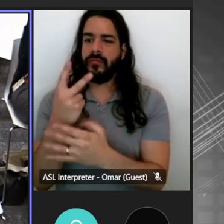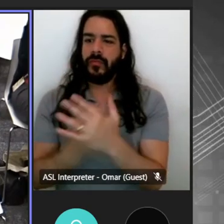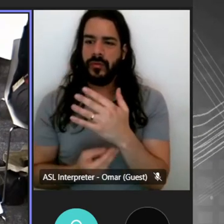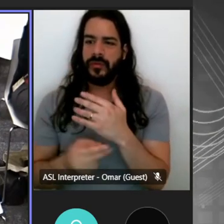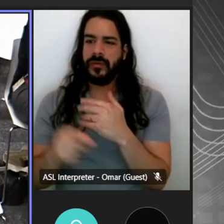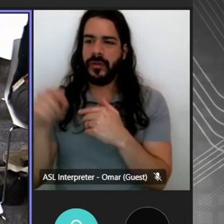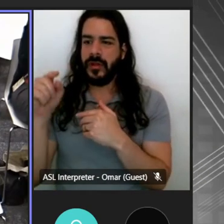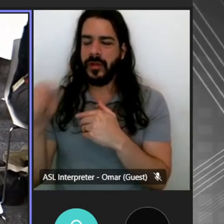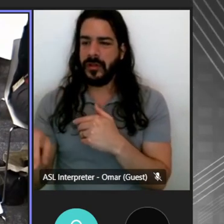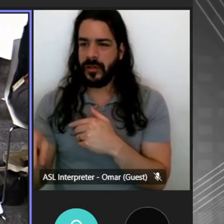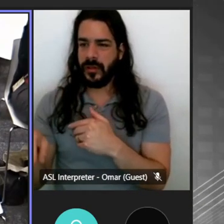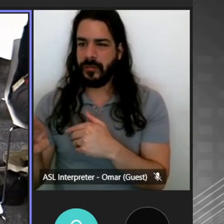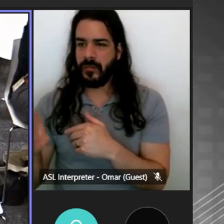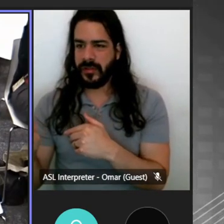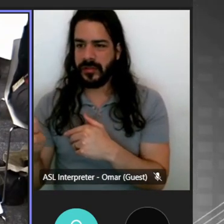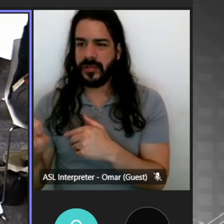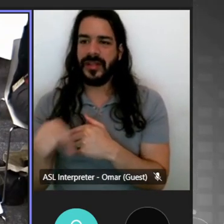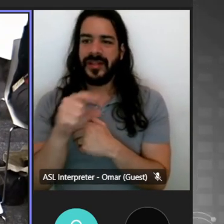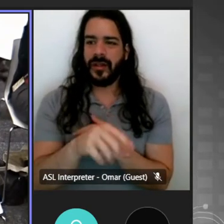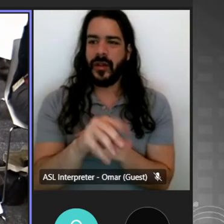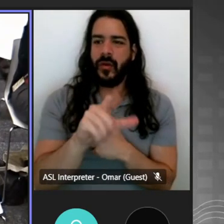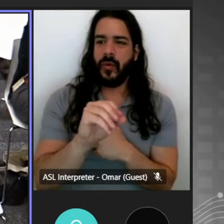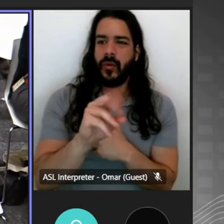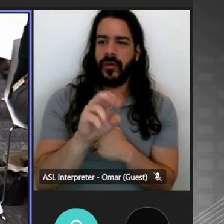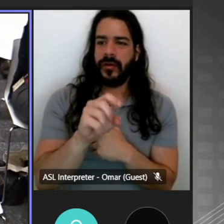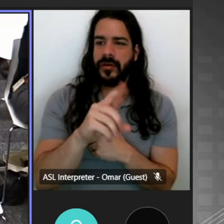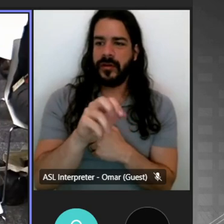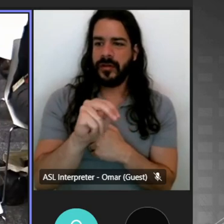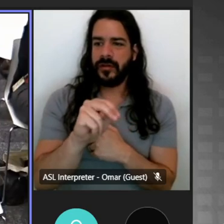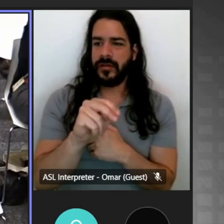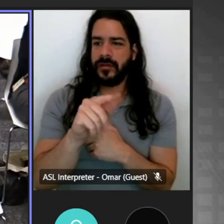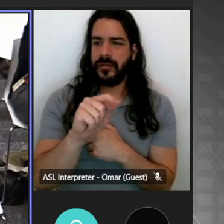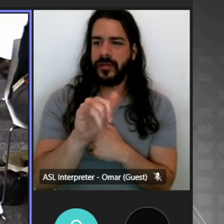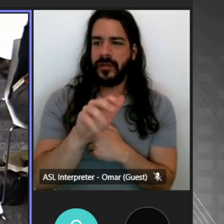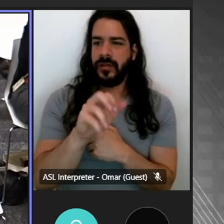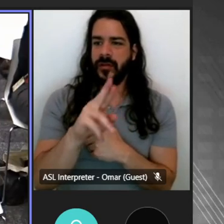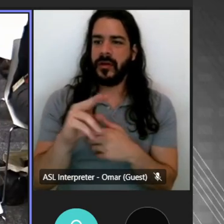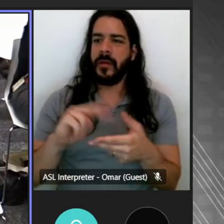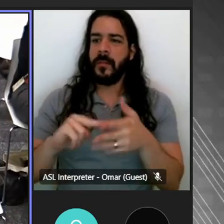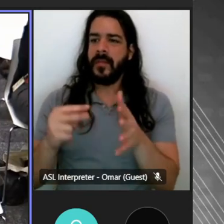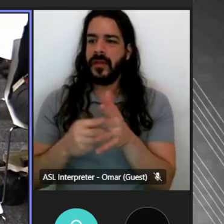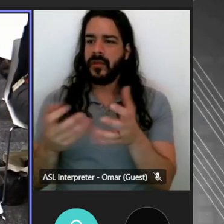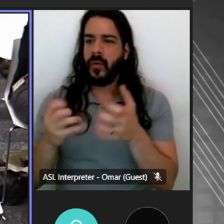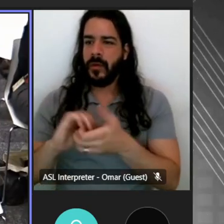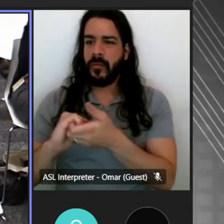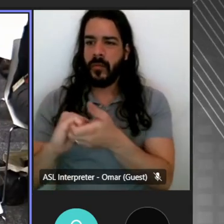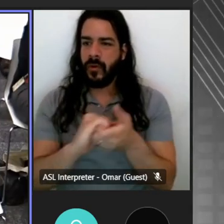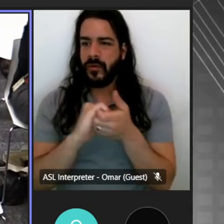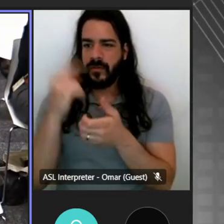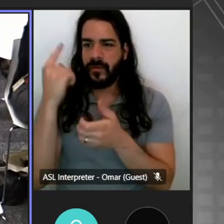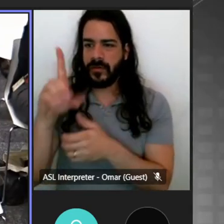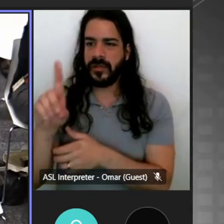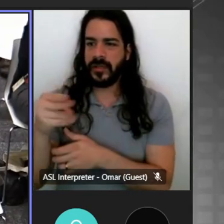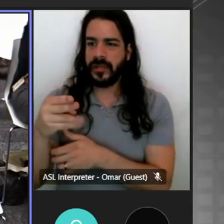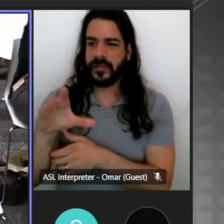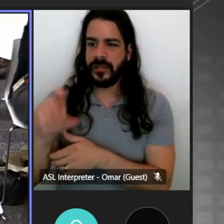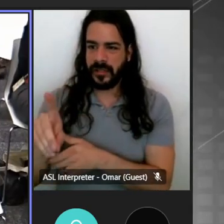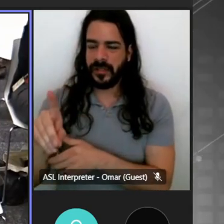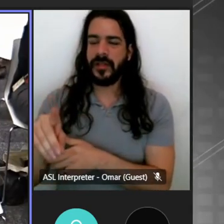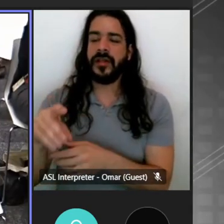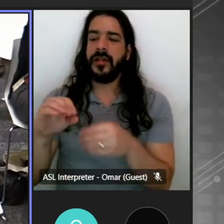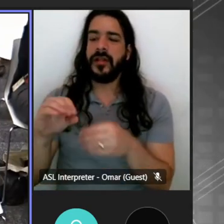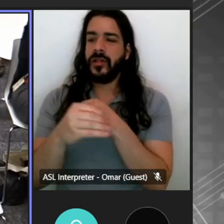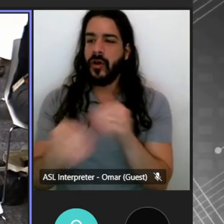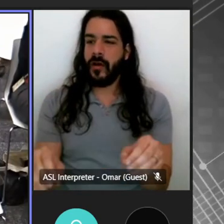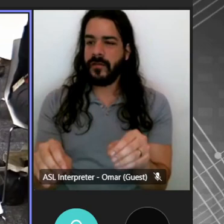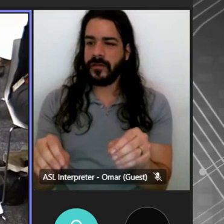Lord and Taylor site. In other words, we want to see a partnership among DEMPED, DHCD, the Office of